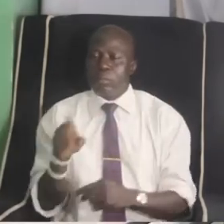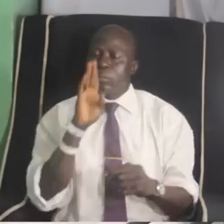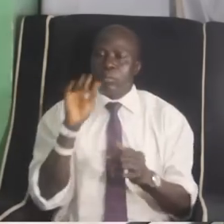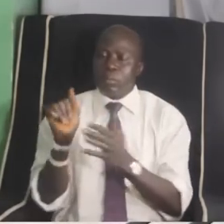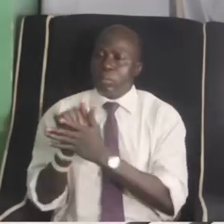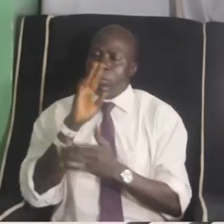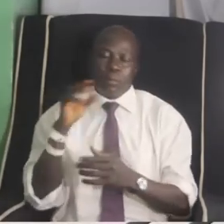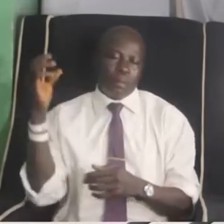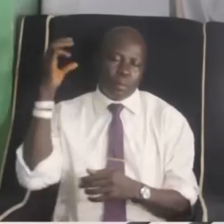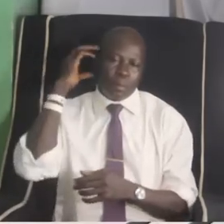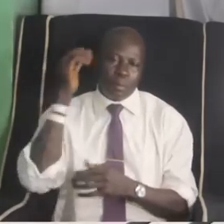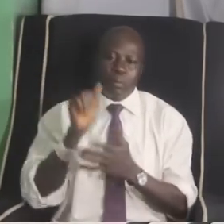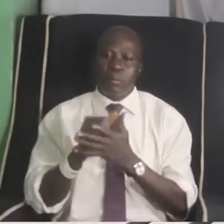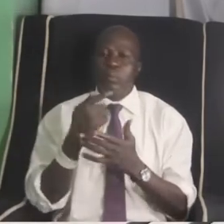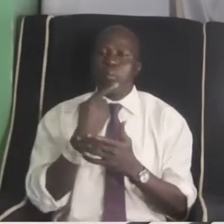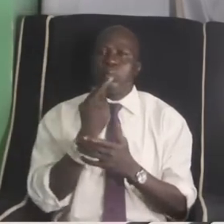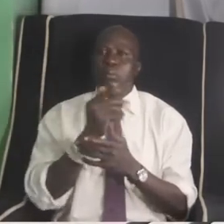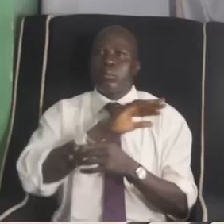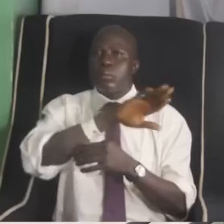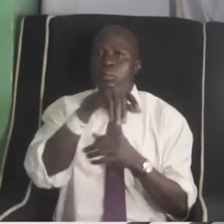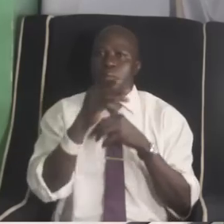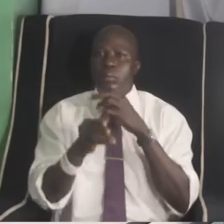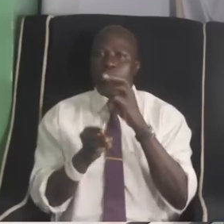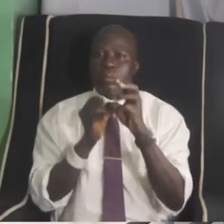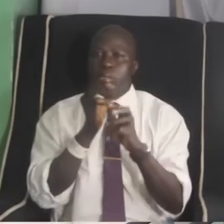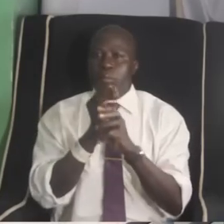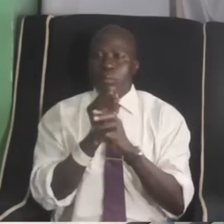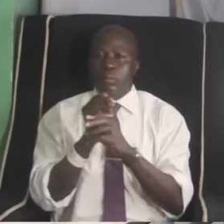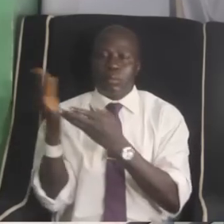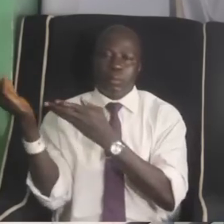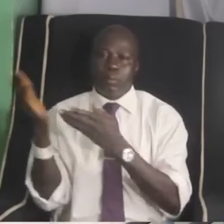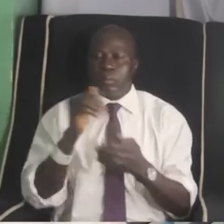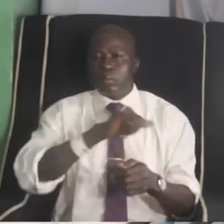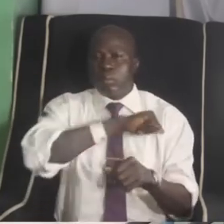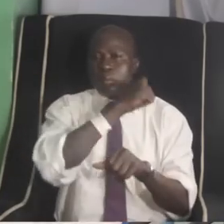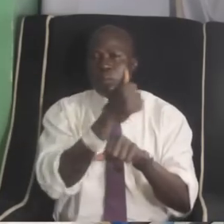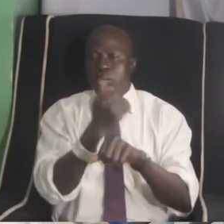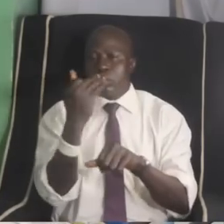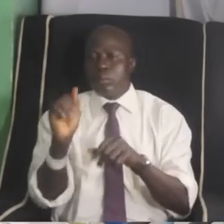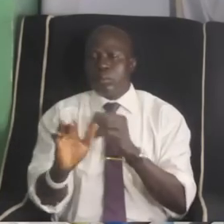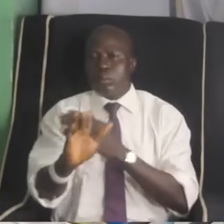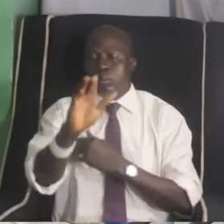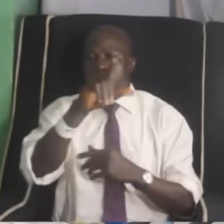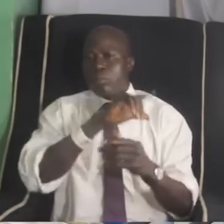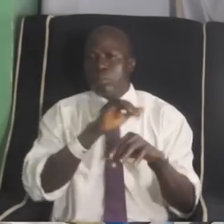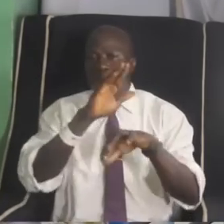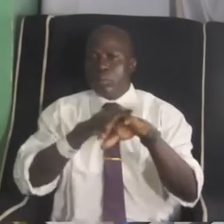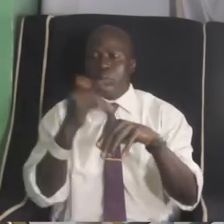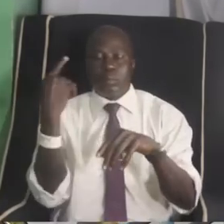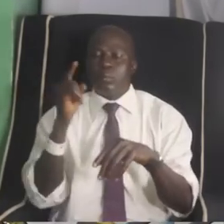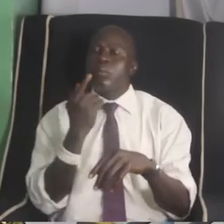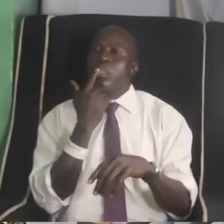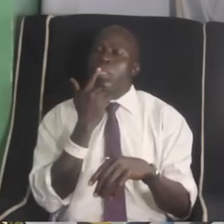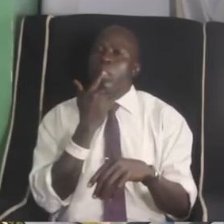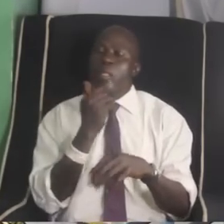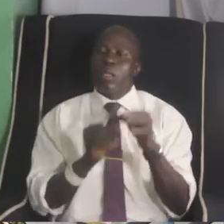mi ja ke jadu agbaye all over the world e gbo ase oluwa yet the authorities of the Lord me jade that calls my mouth bi